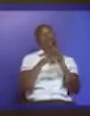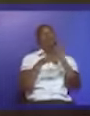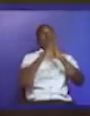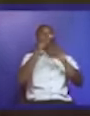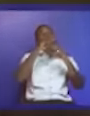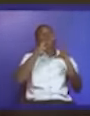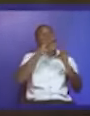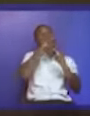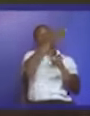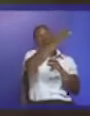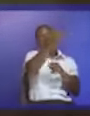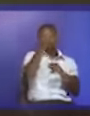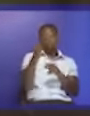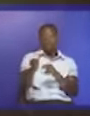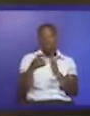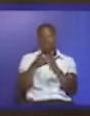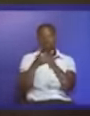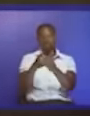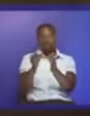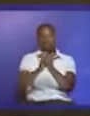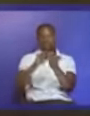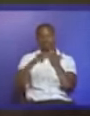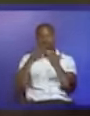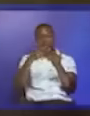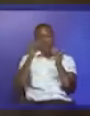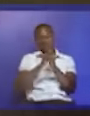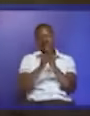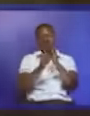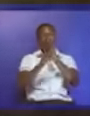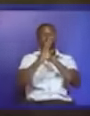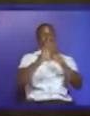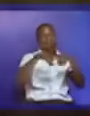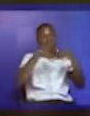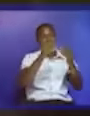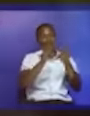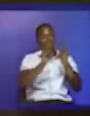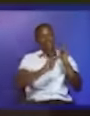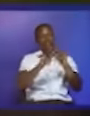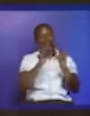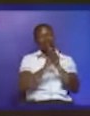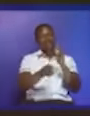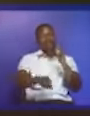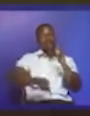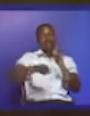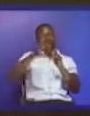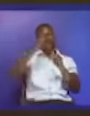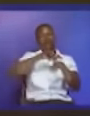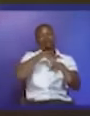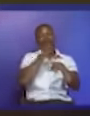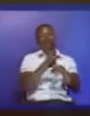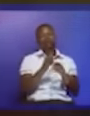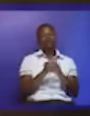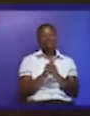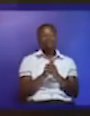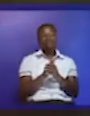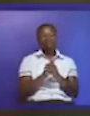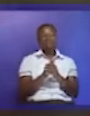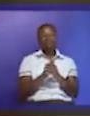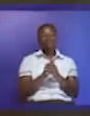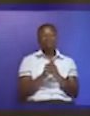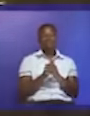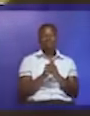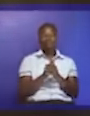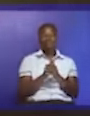highest level of authority and trust God can give a man. Shall I hide from Abraham what I'm about